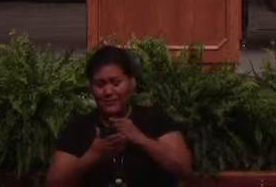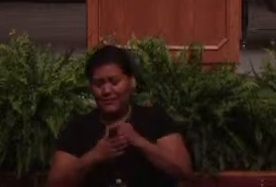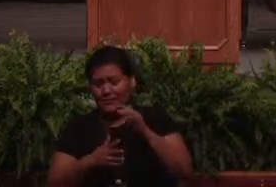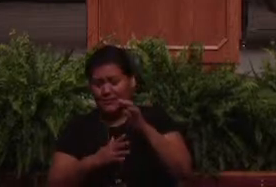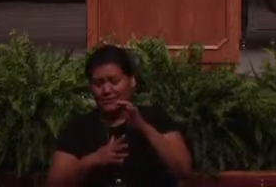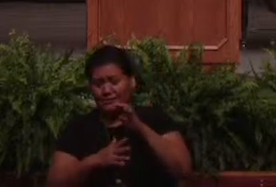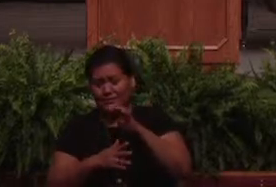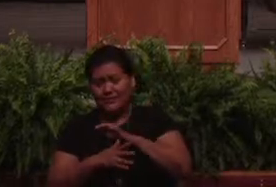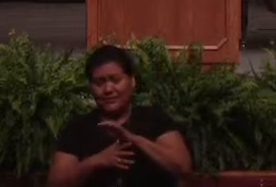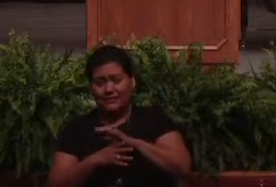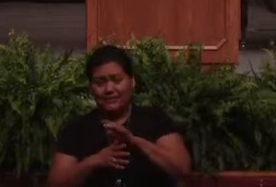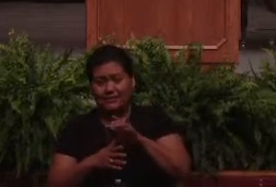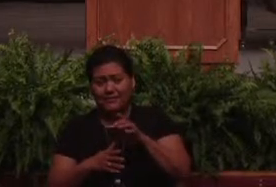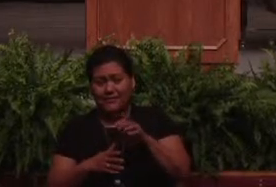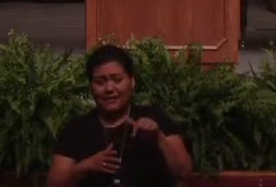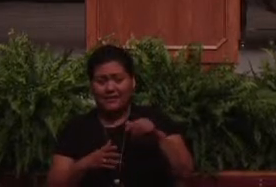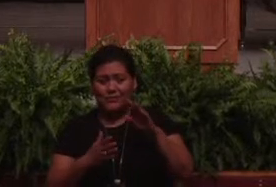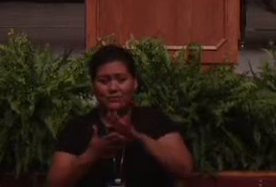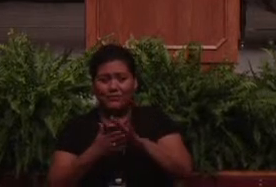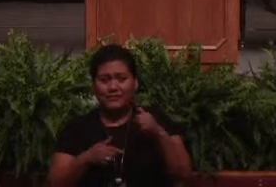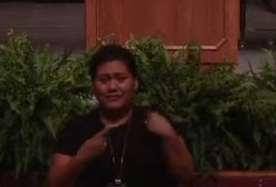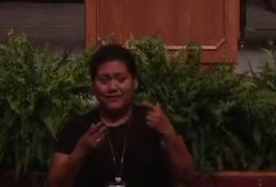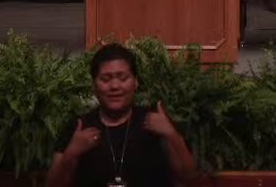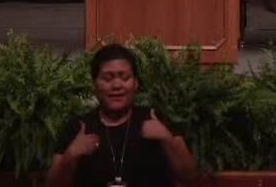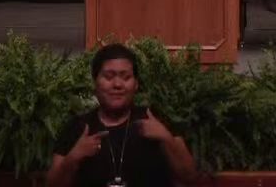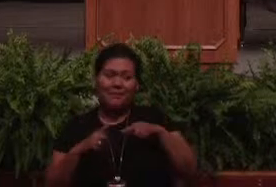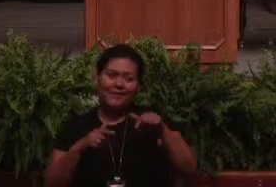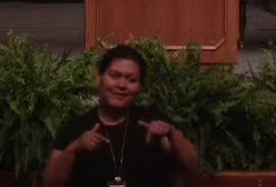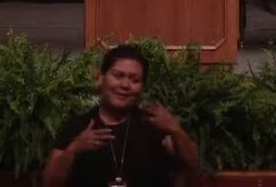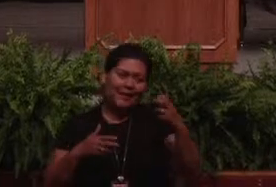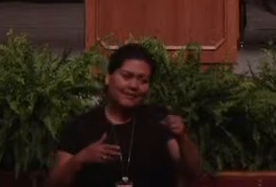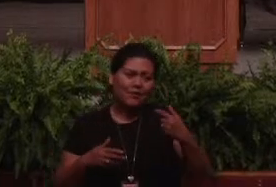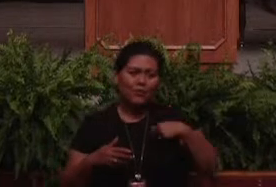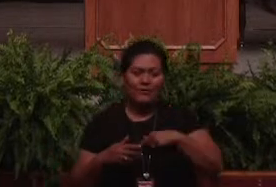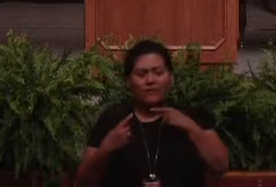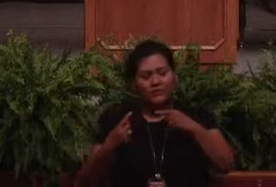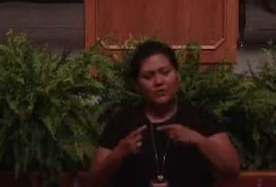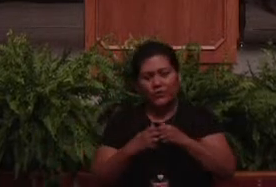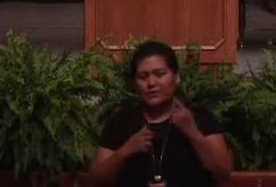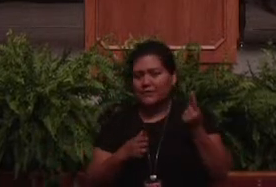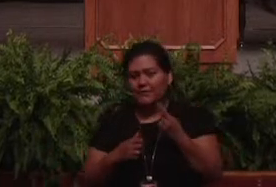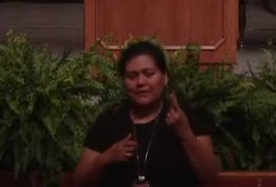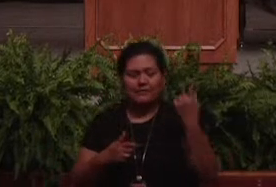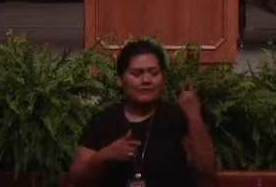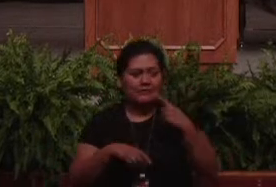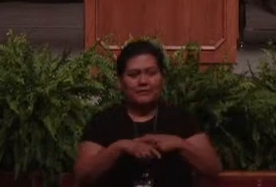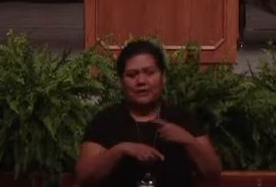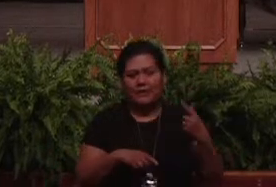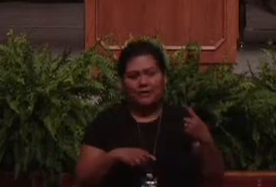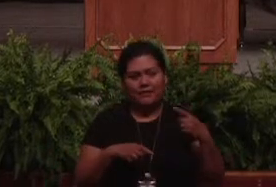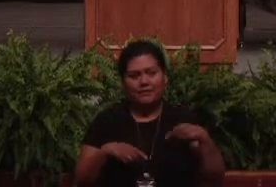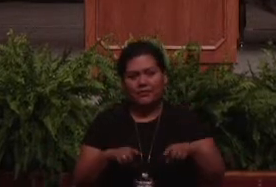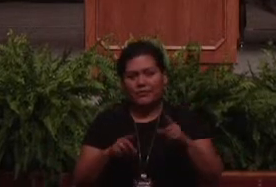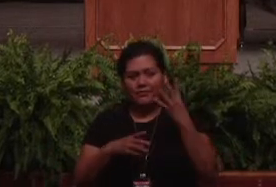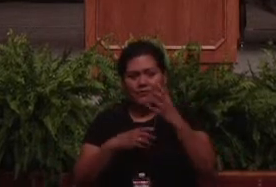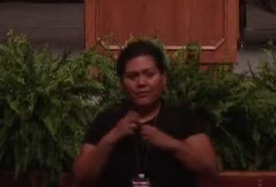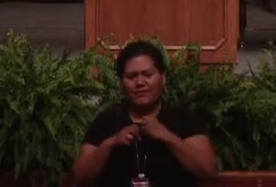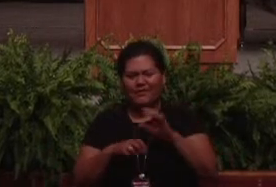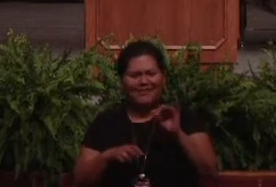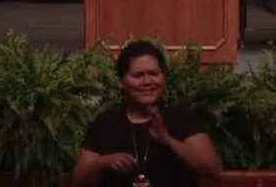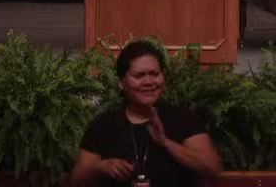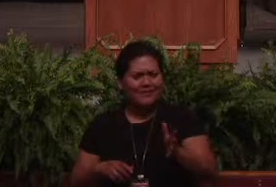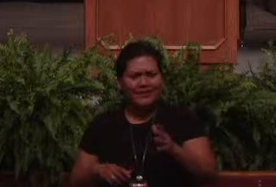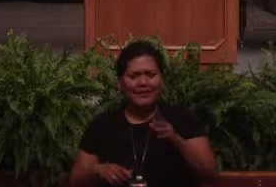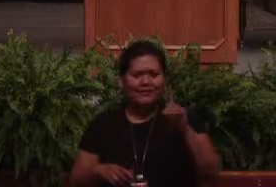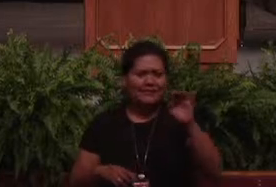ever had. However, high school is high school. We've all struggled with something at one point or another, and that is okay. As